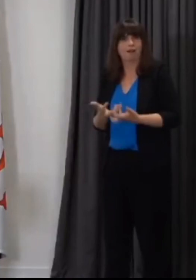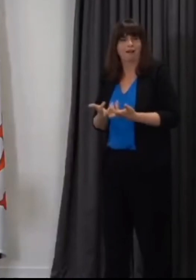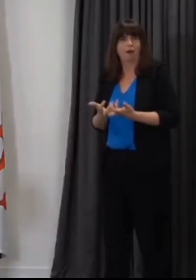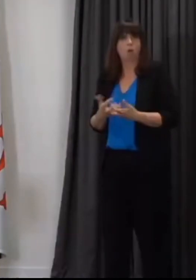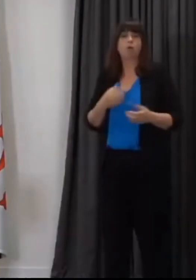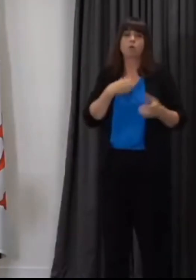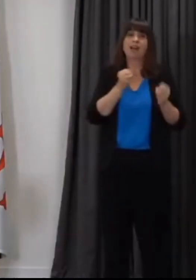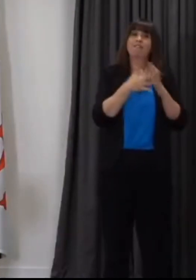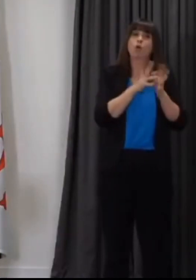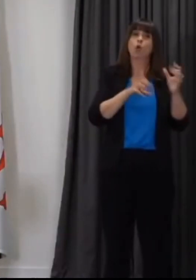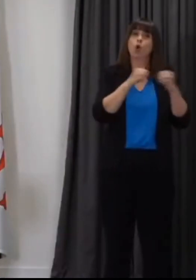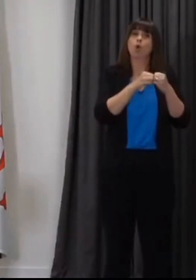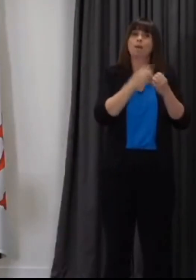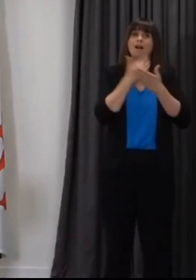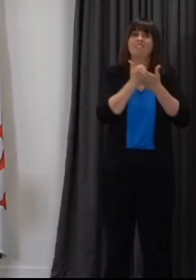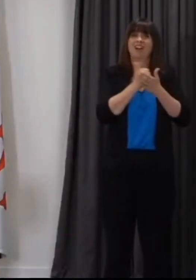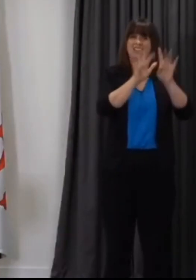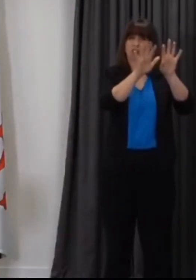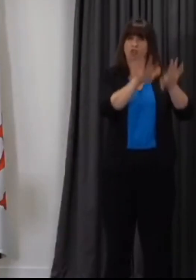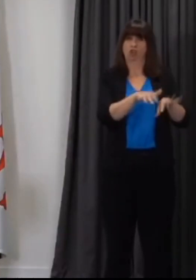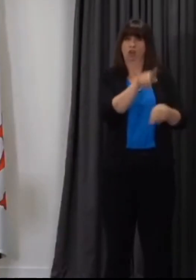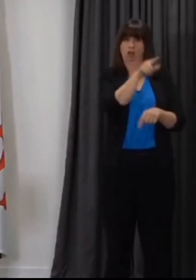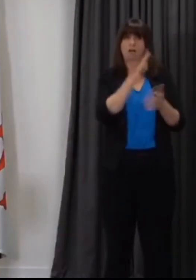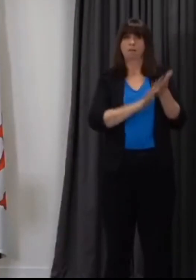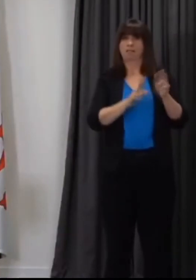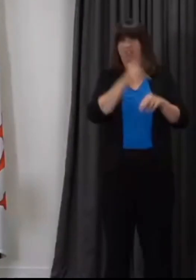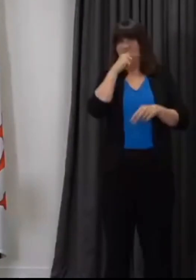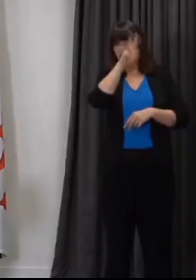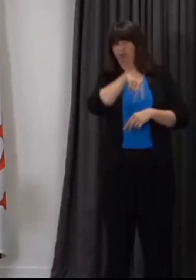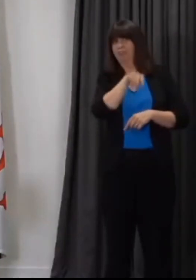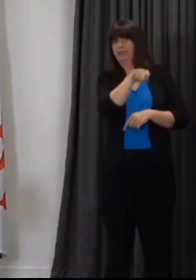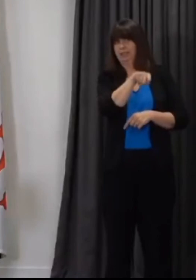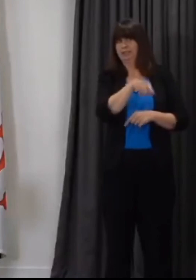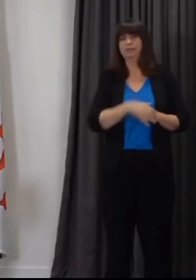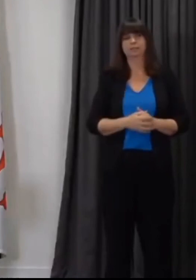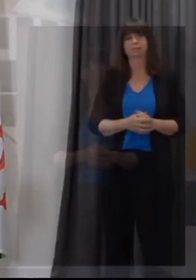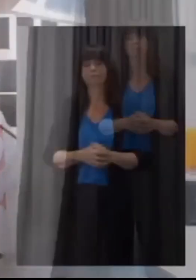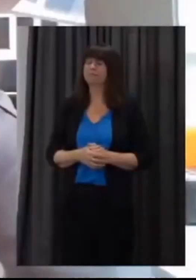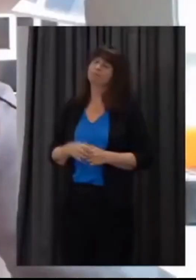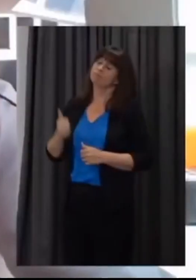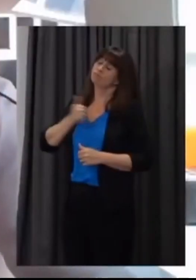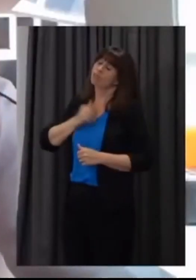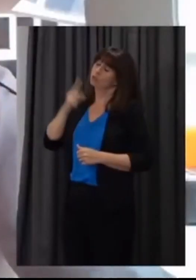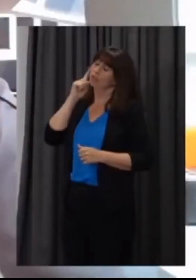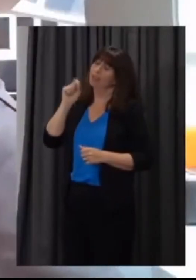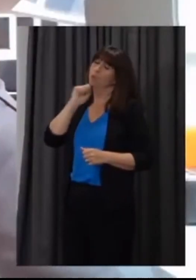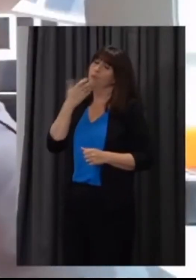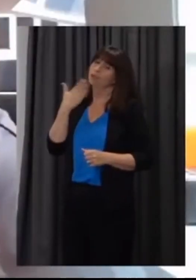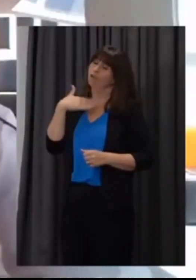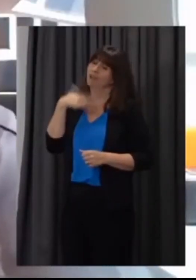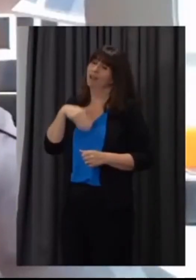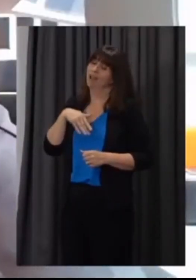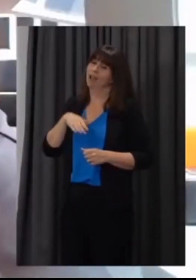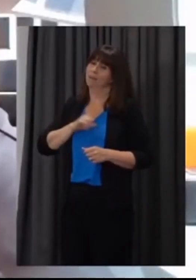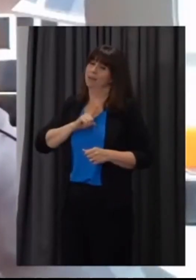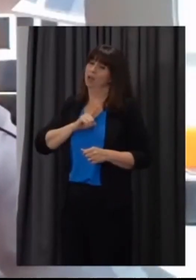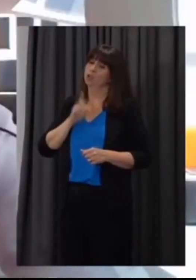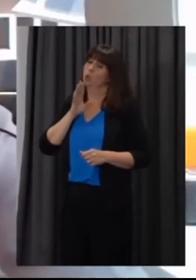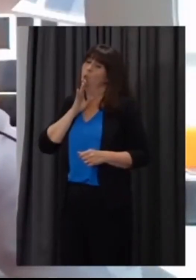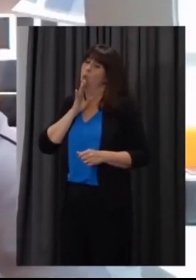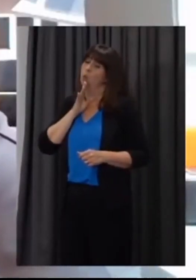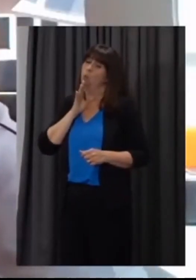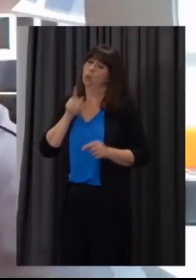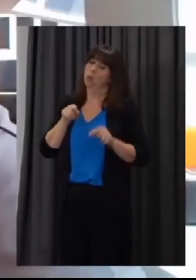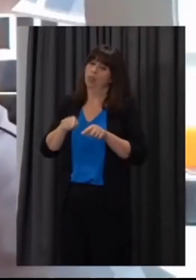on our hub platform to support parents who find themselves in this position do you accept it would be divisive for welsh uh medium